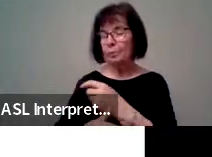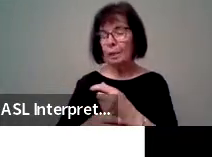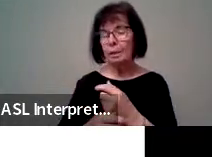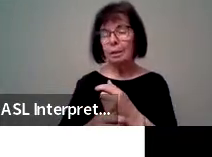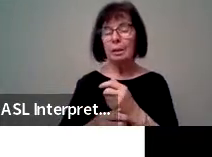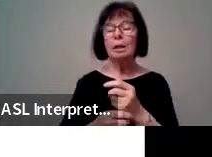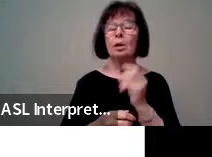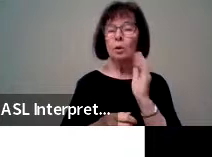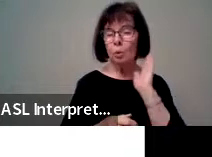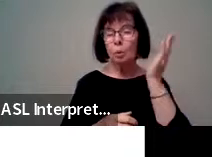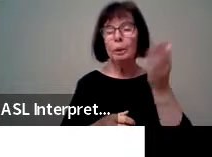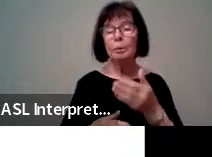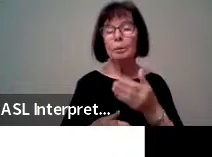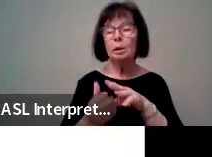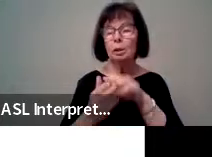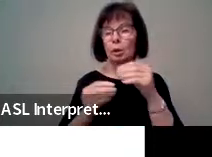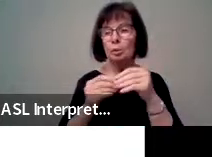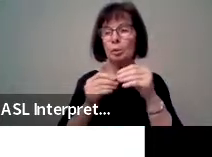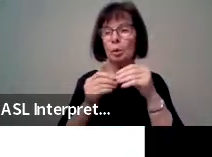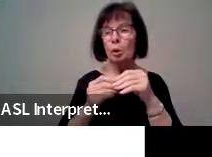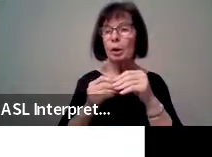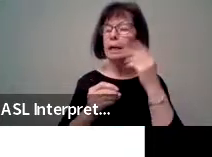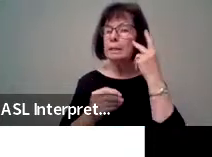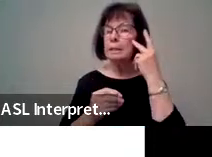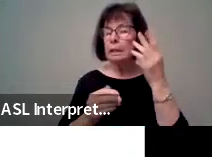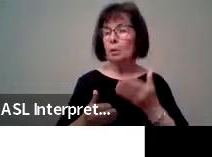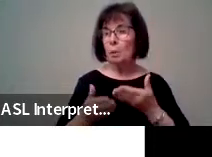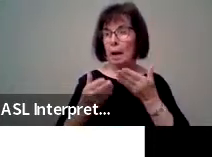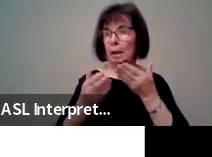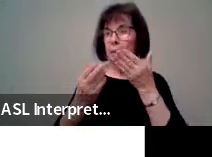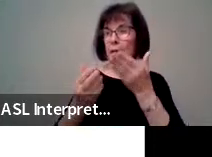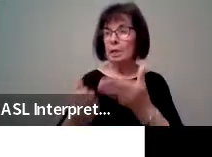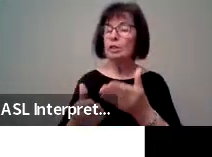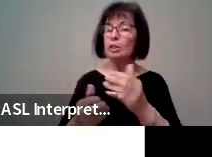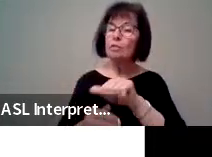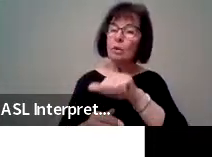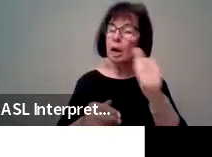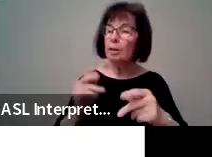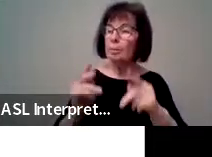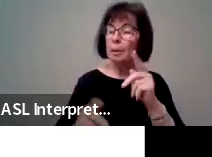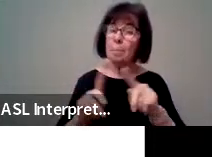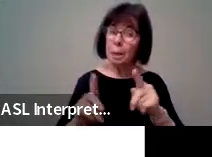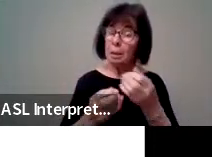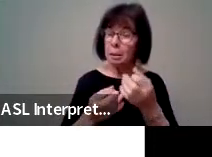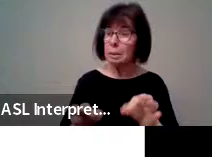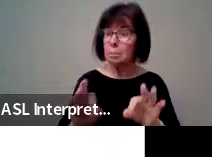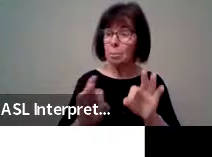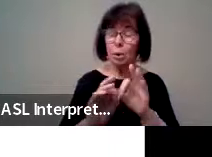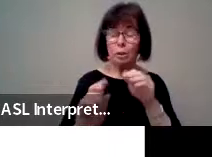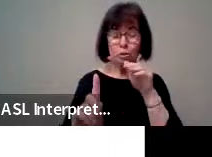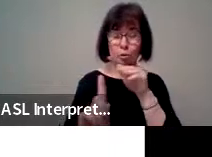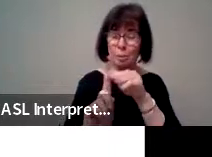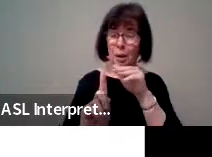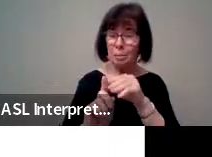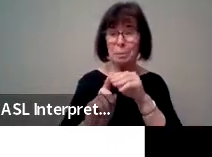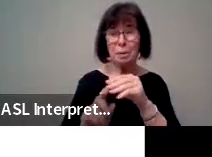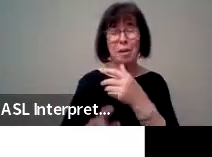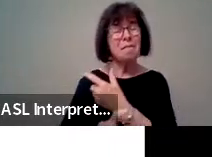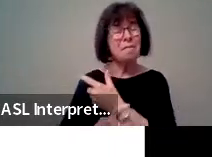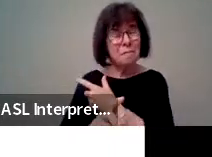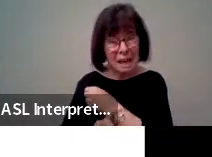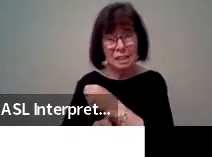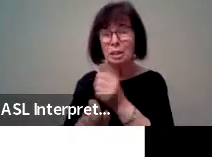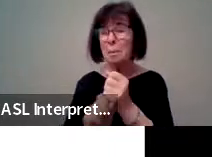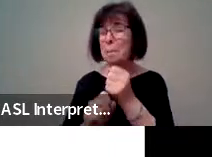probably see recommendations for additional doses for other people. But it's important to remind people, look, vaccination makes a difference, even